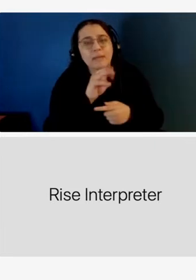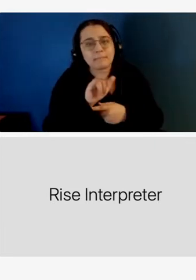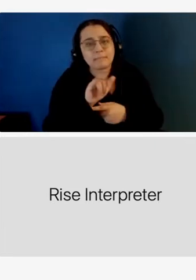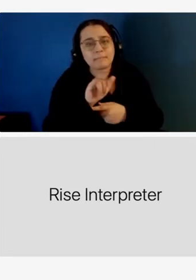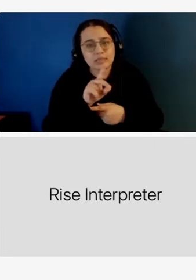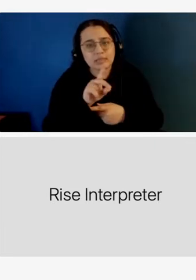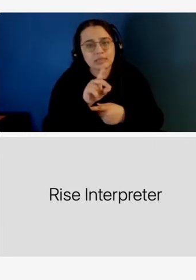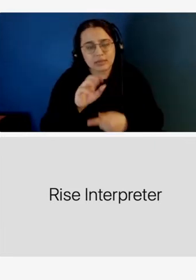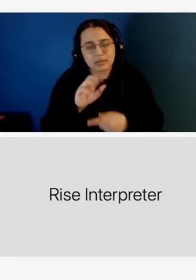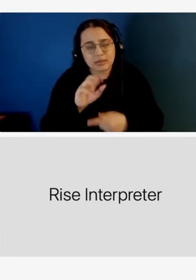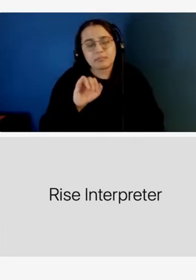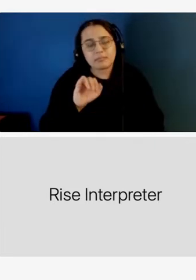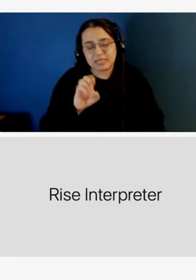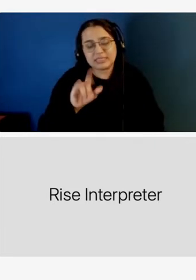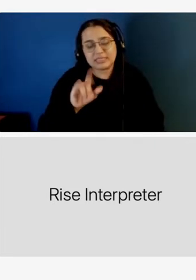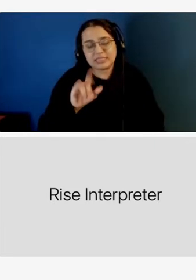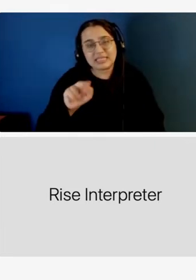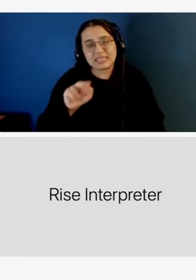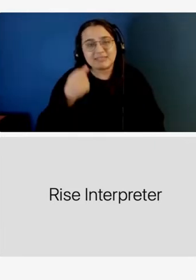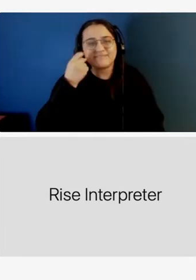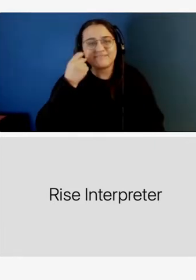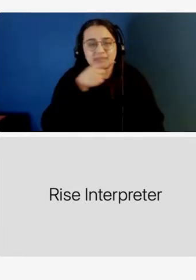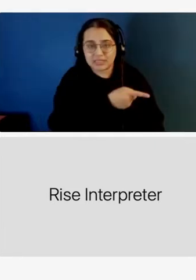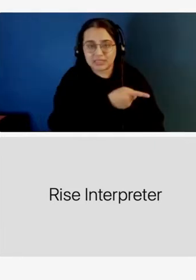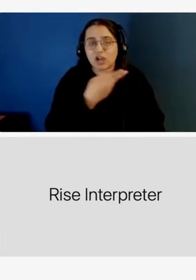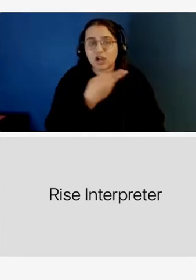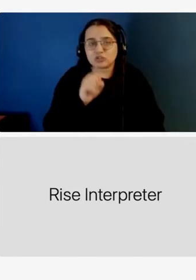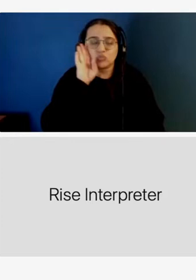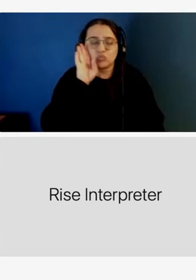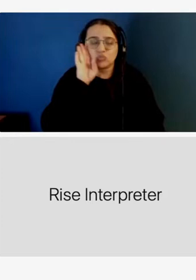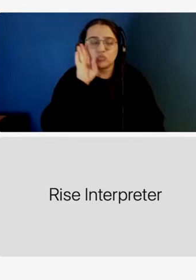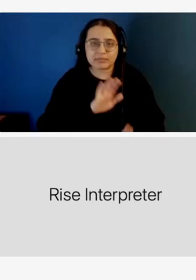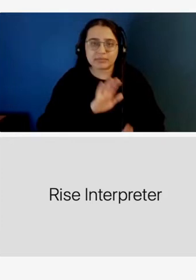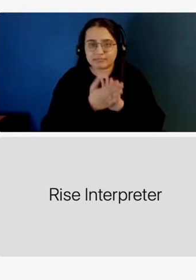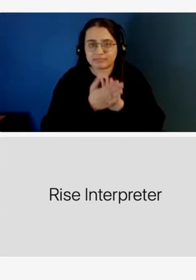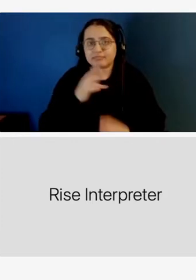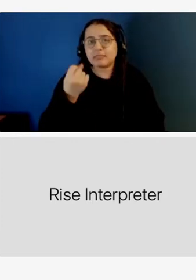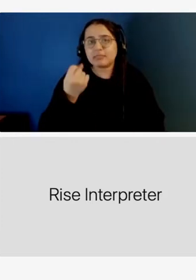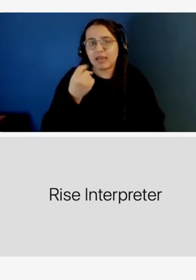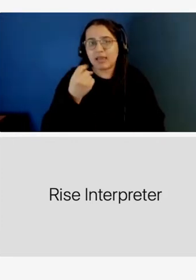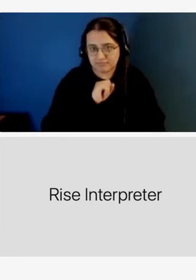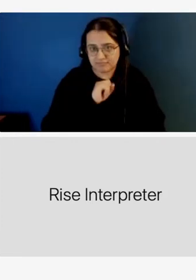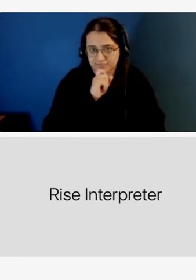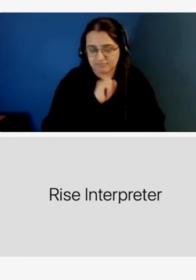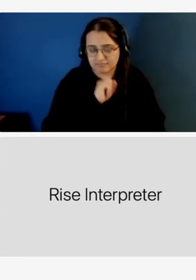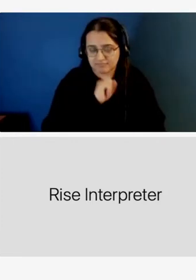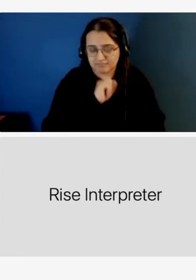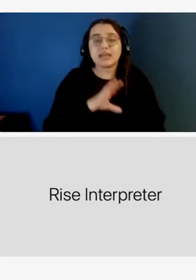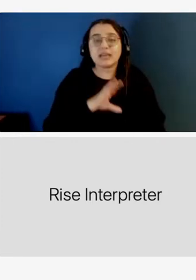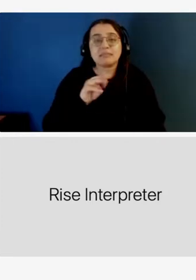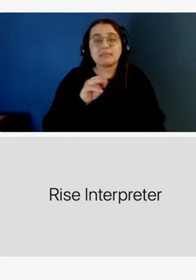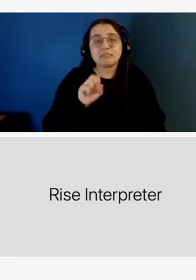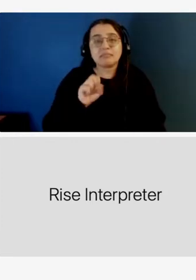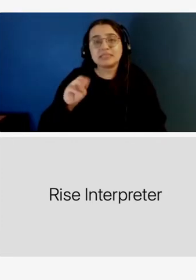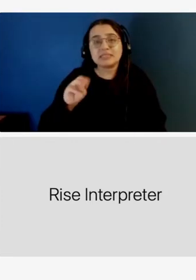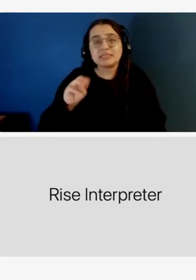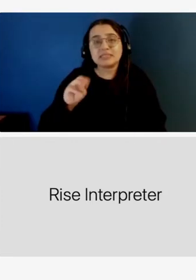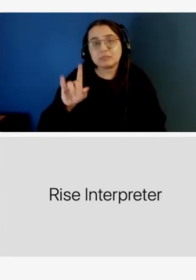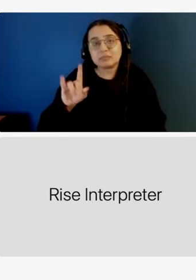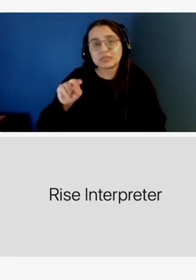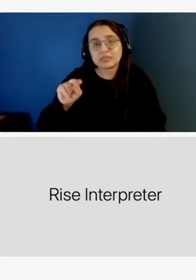years old in August. And Ms. Medina is the oldest daughter of Ray